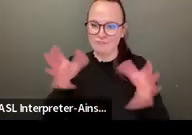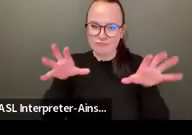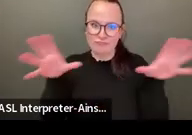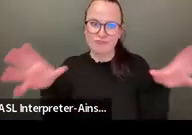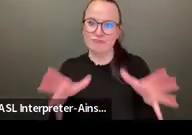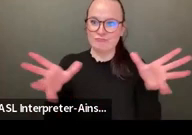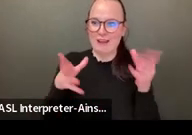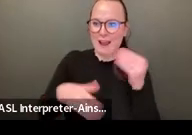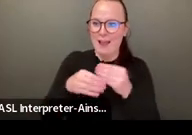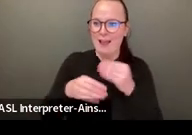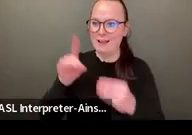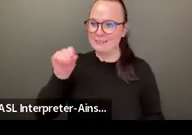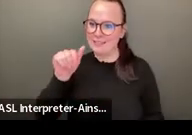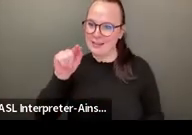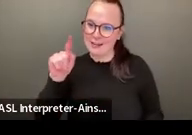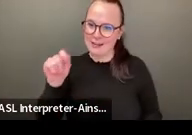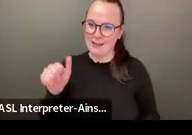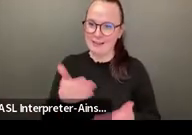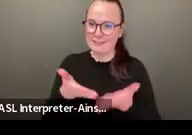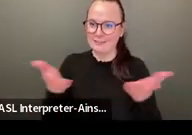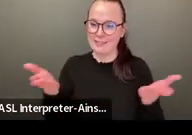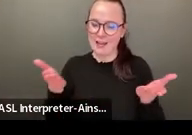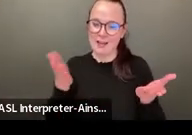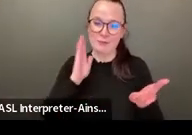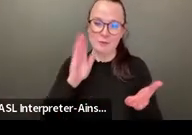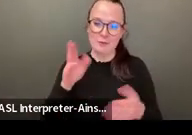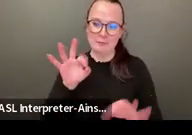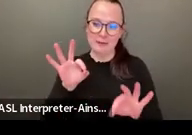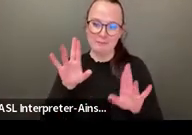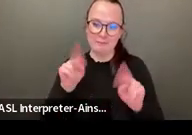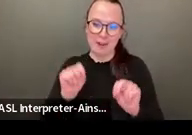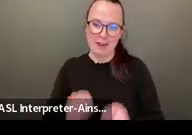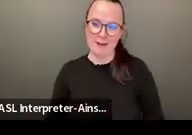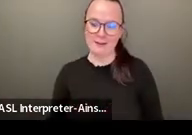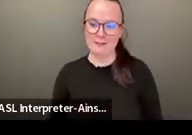data stuff. So come join us. It's fun.